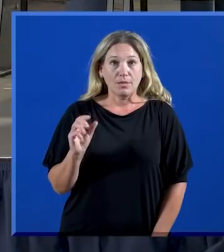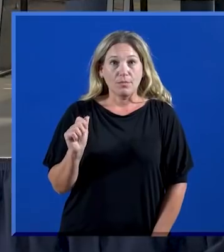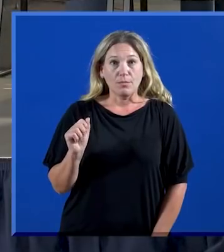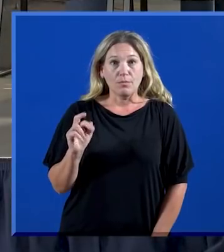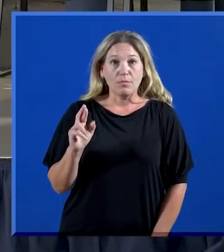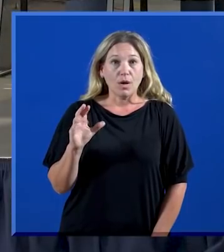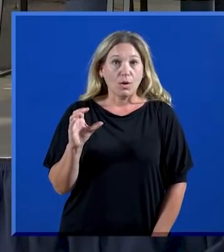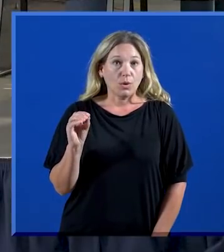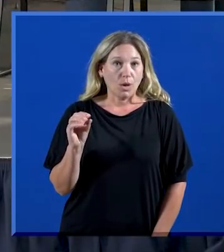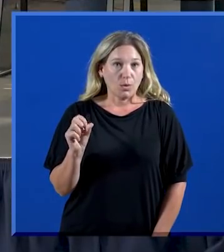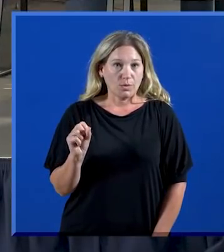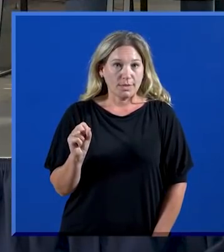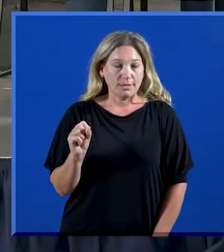Marcos Ramirez.